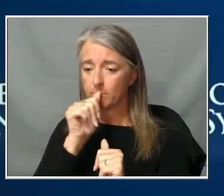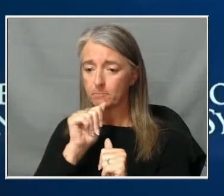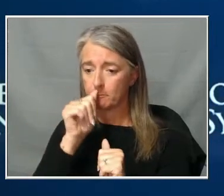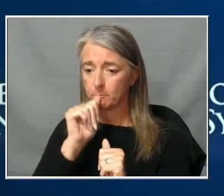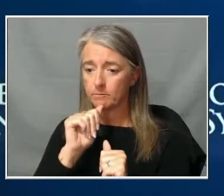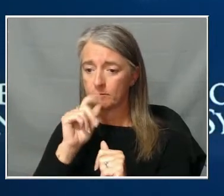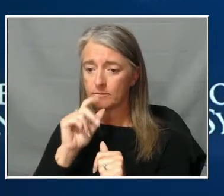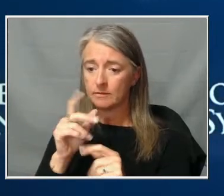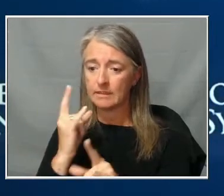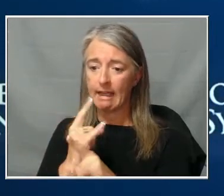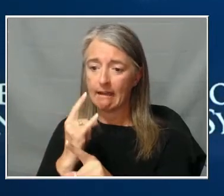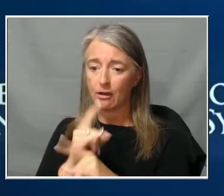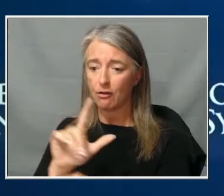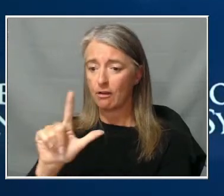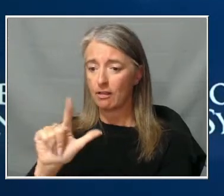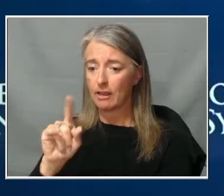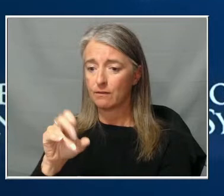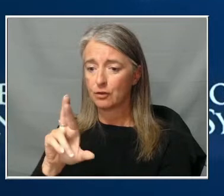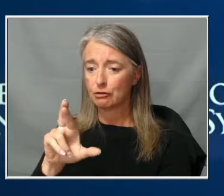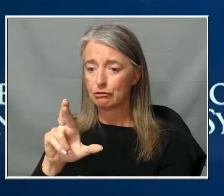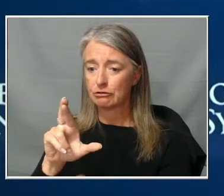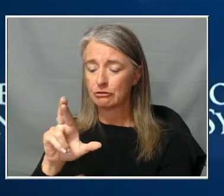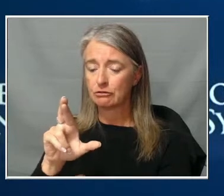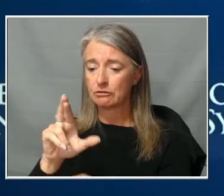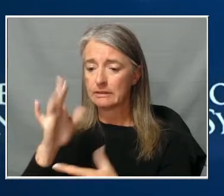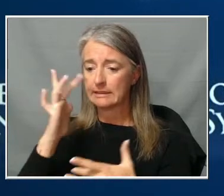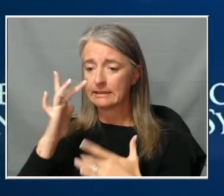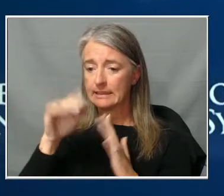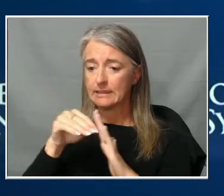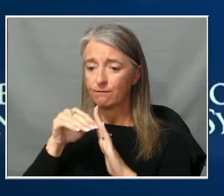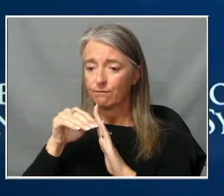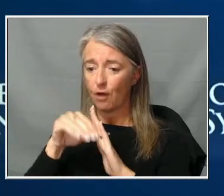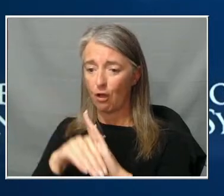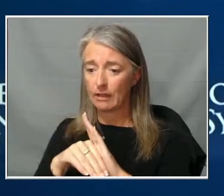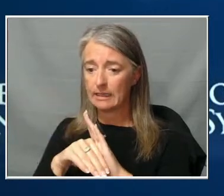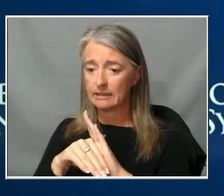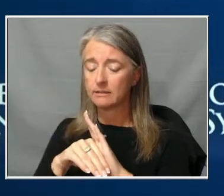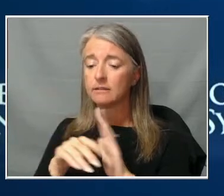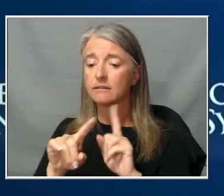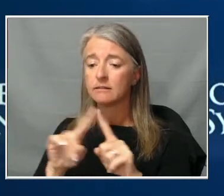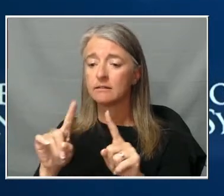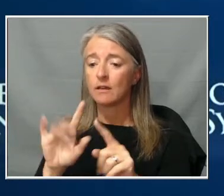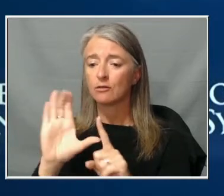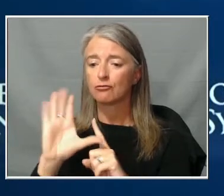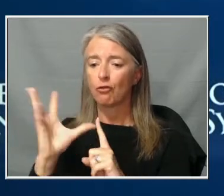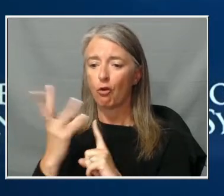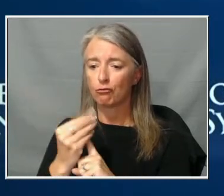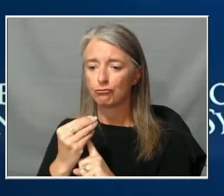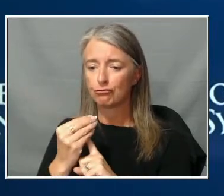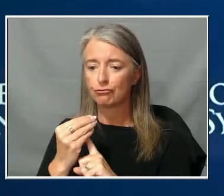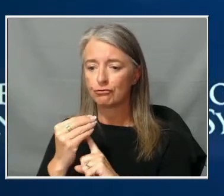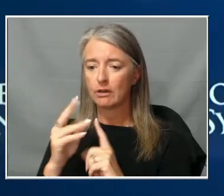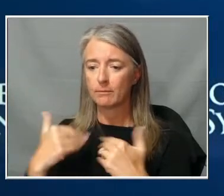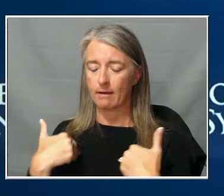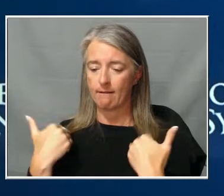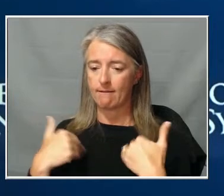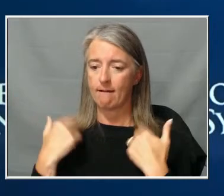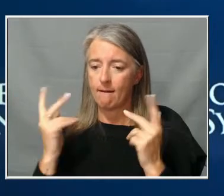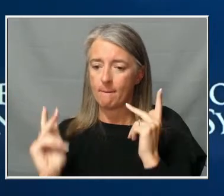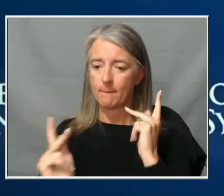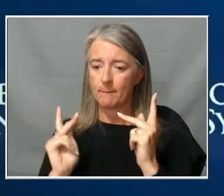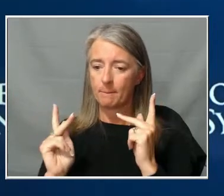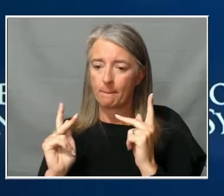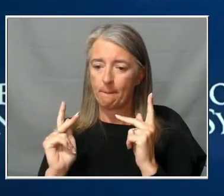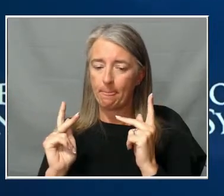alcohol-related liver disease has been falling. A lot of it has to do with the culture among young people in terms of